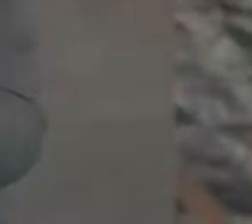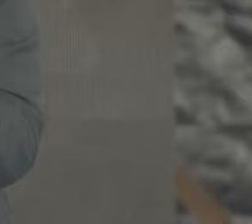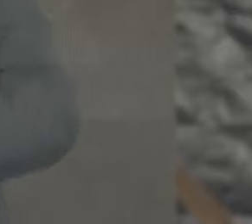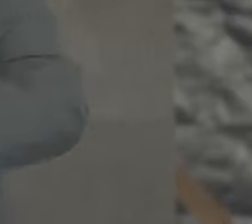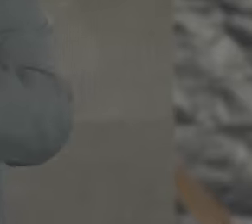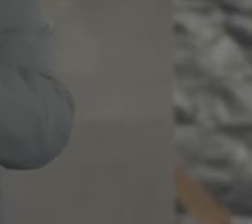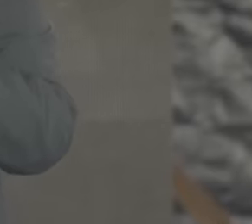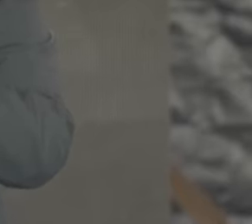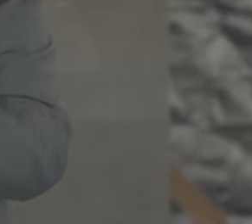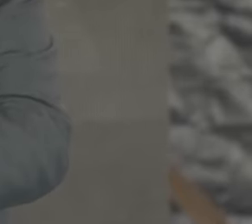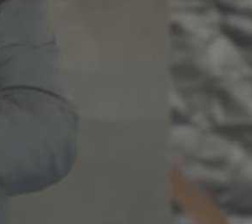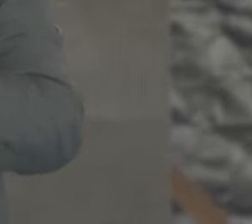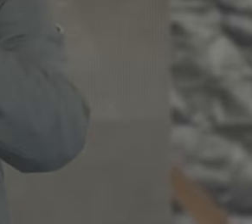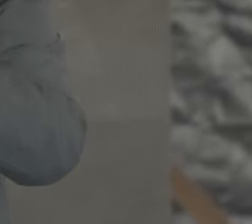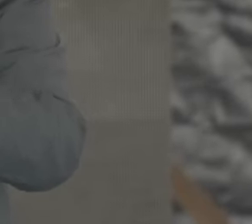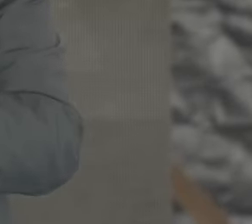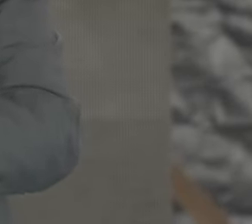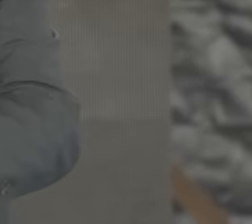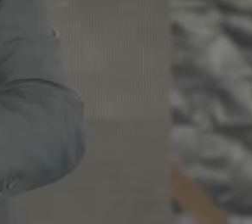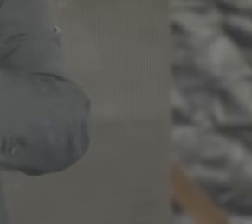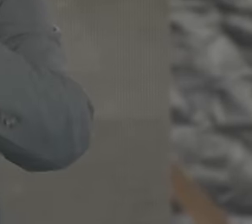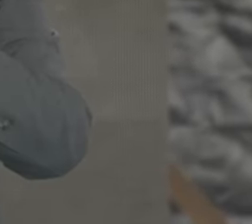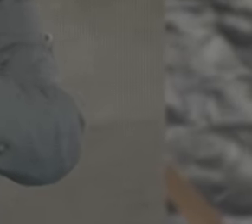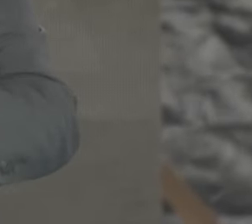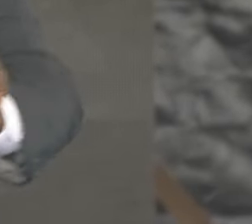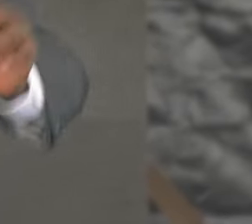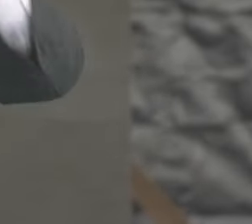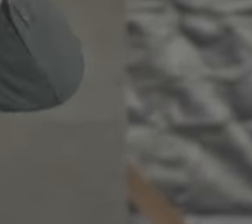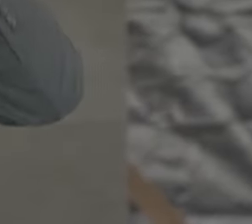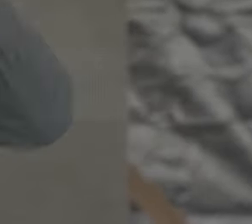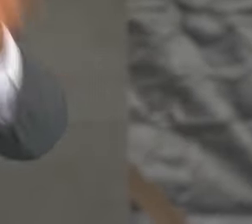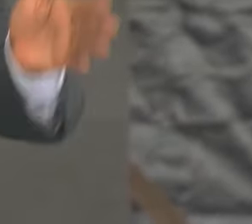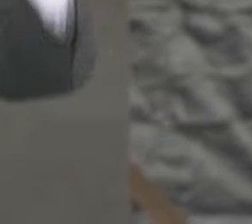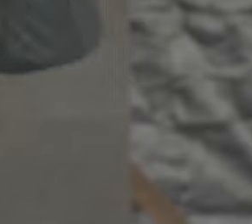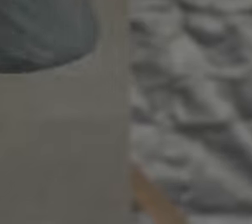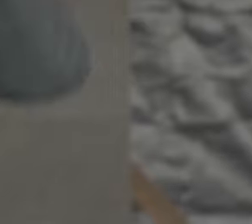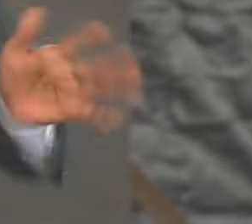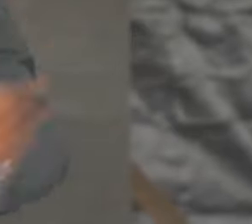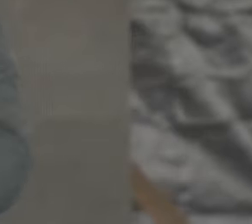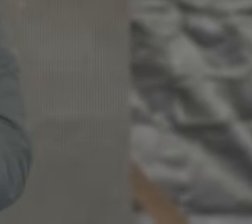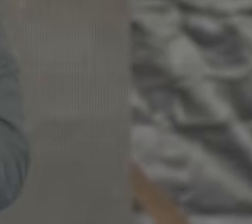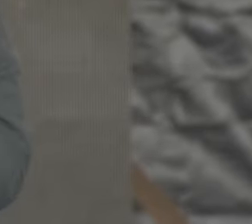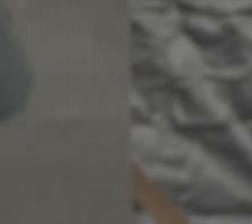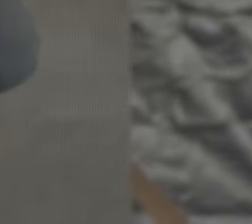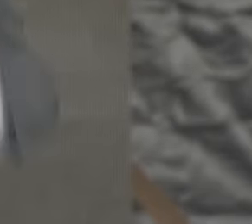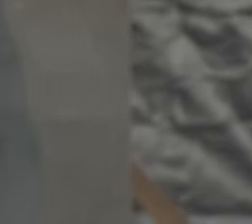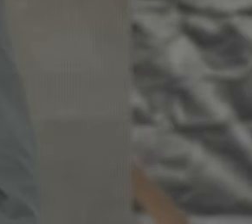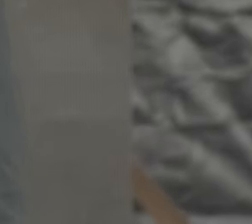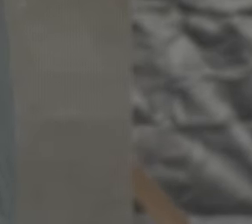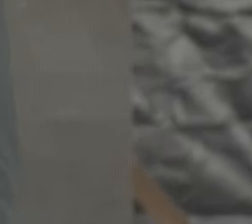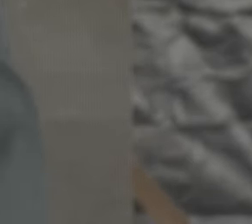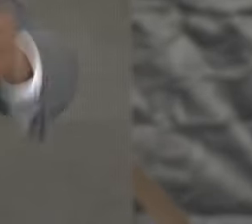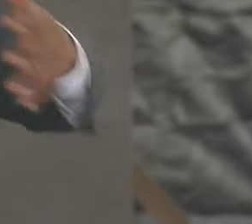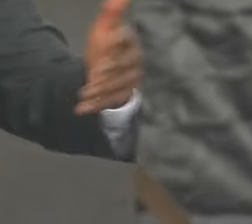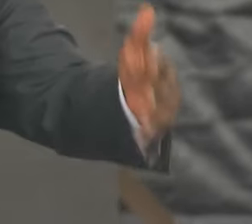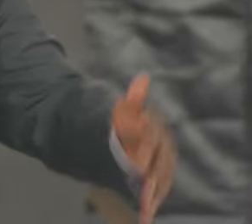and they have tempted me these 10 times besetting